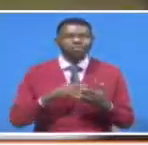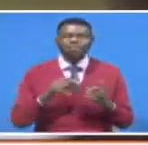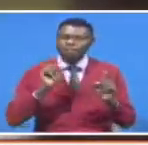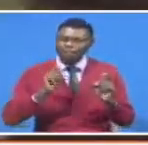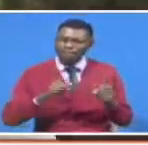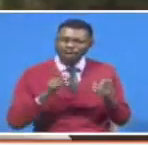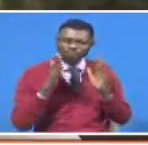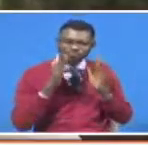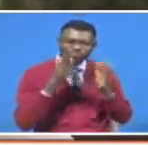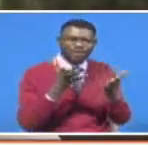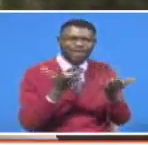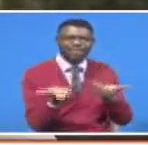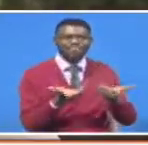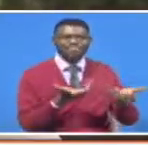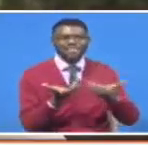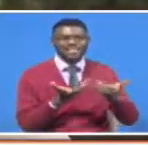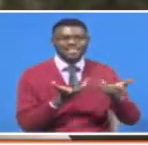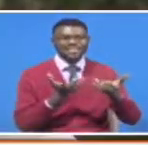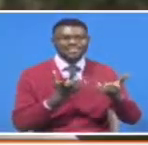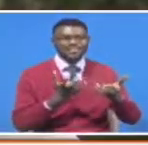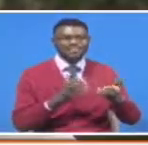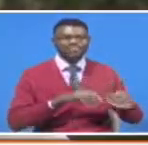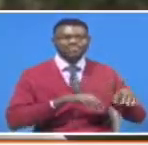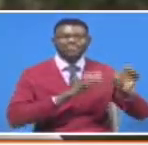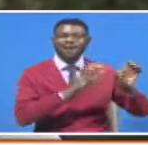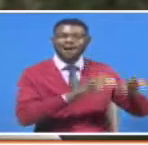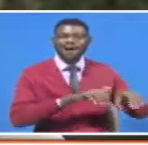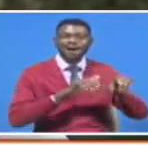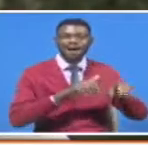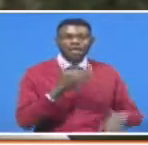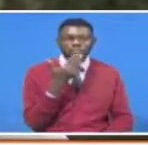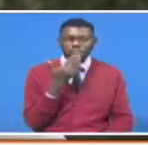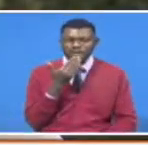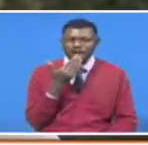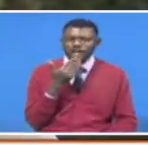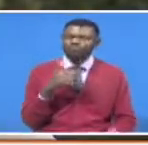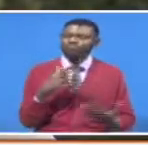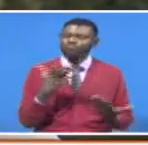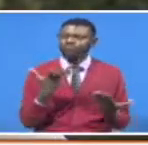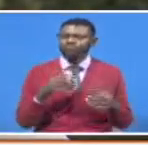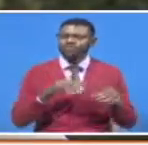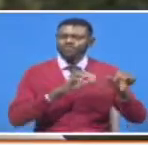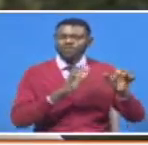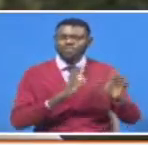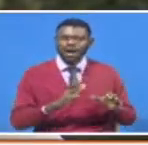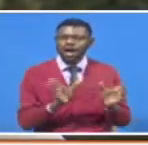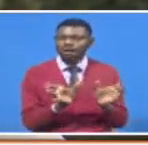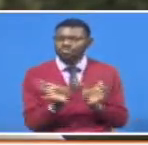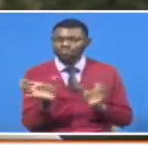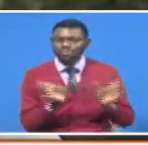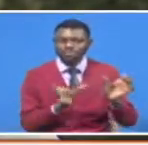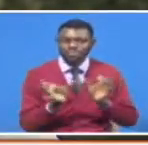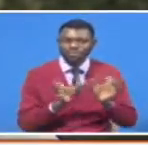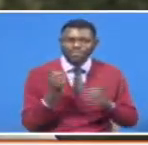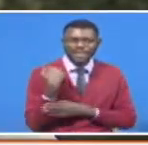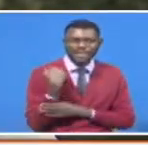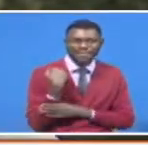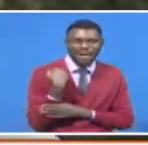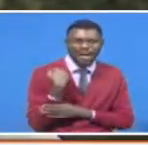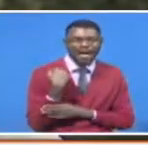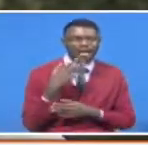commercialized agriculture. The solution here is around aggregating these farmers into economic numbers, so that if you pick two bags